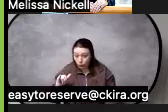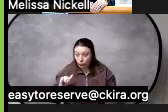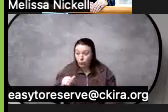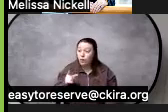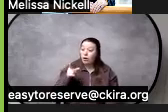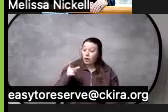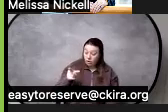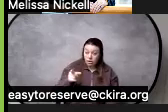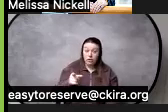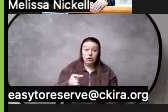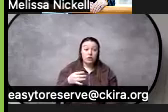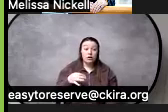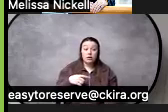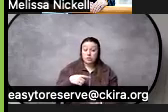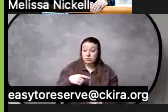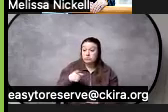slide credit down here,